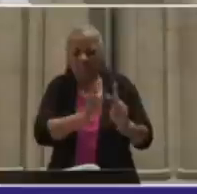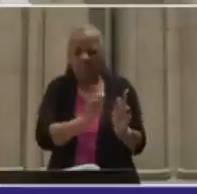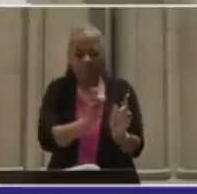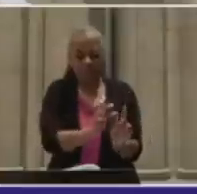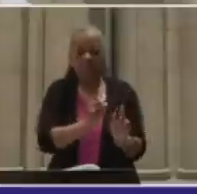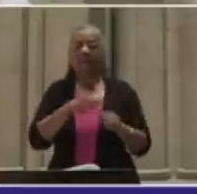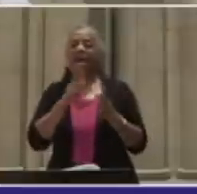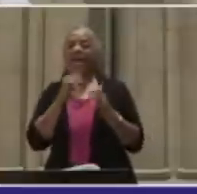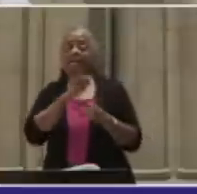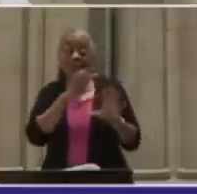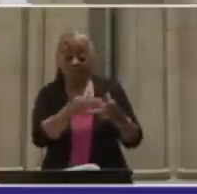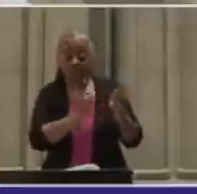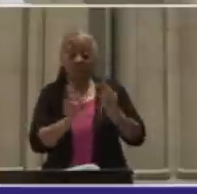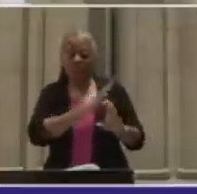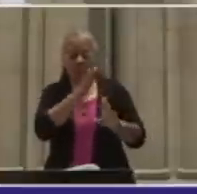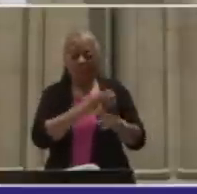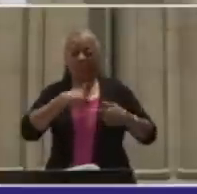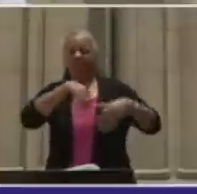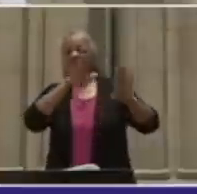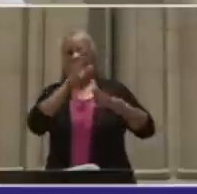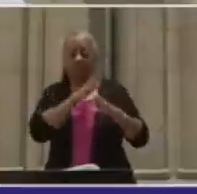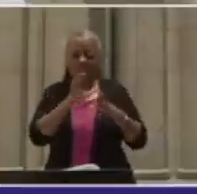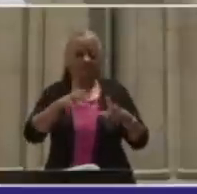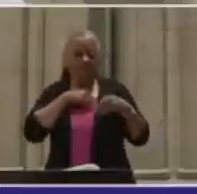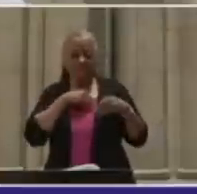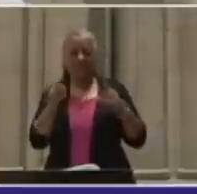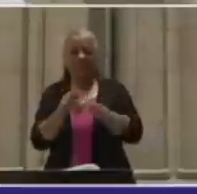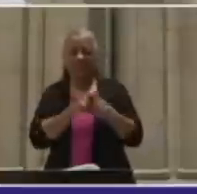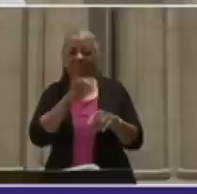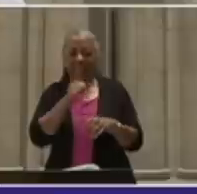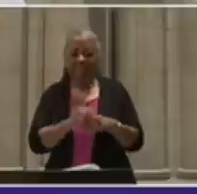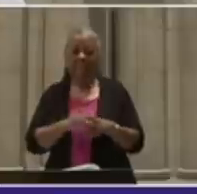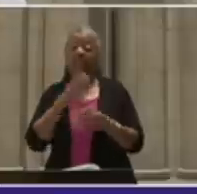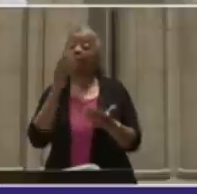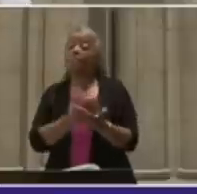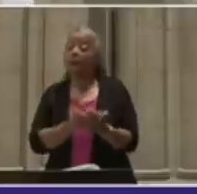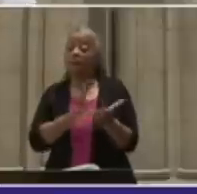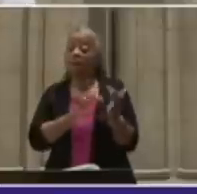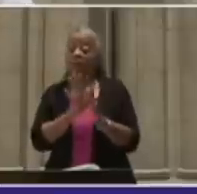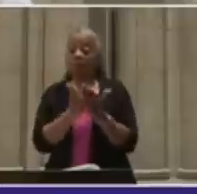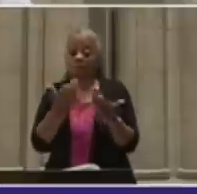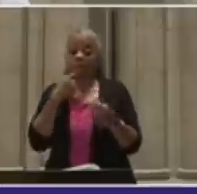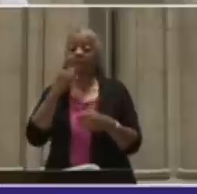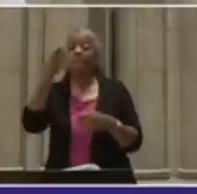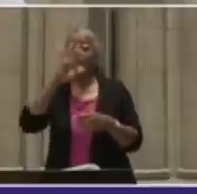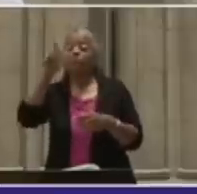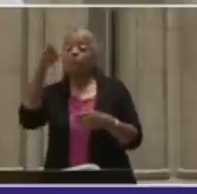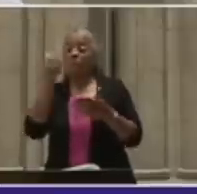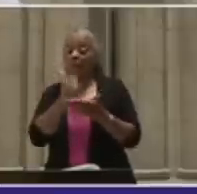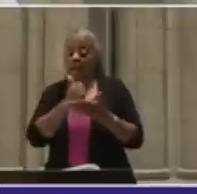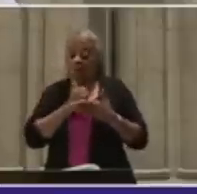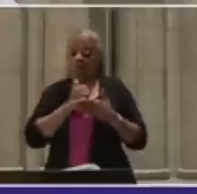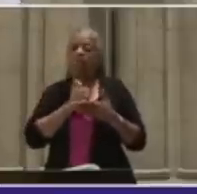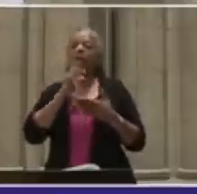it. And will not ever give up. Will not ever accept it as it is. In fact, the text says God will only help us when